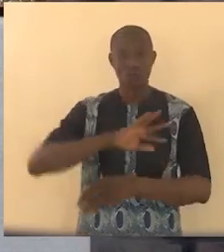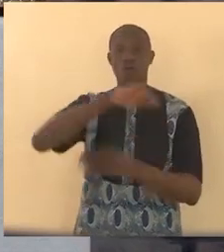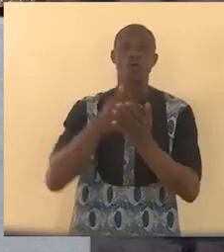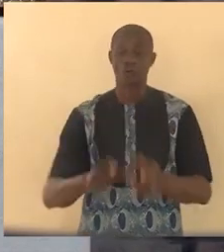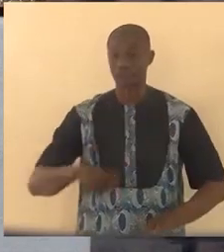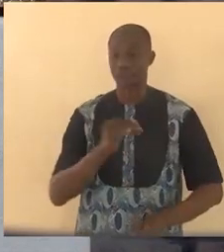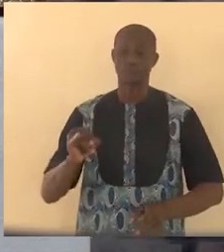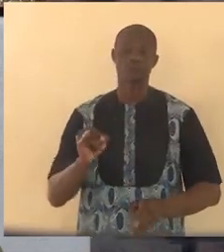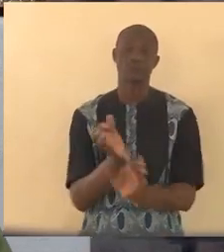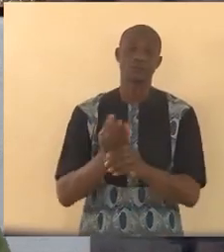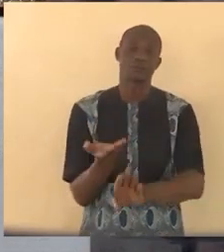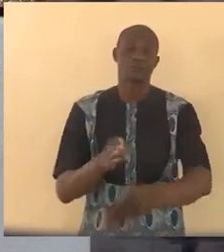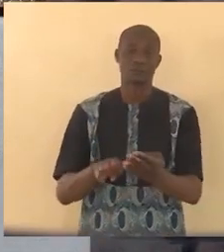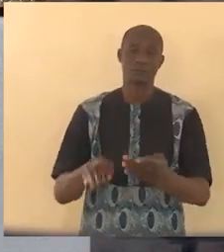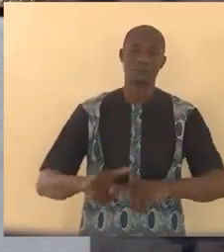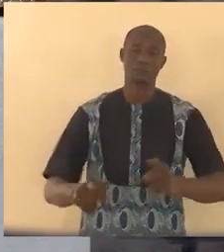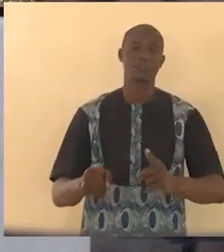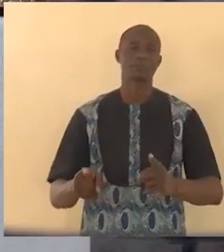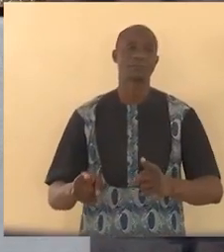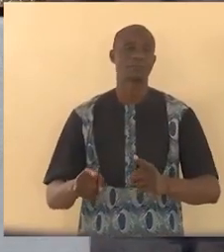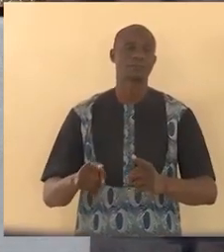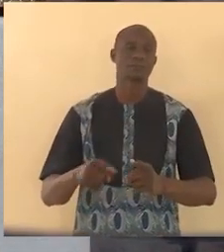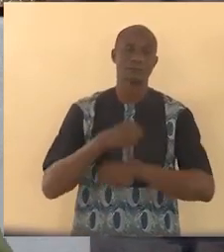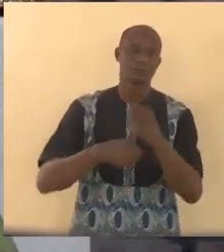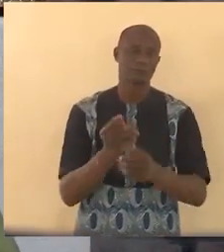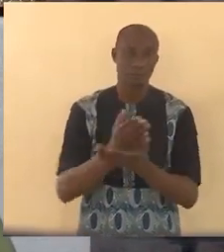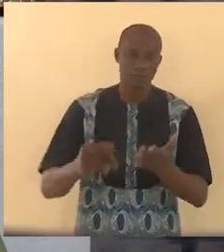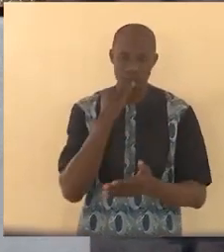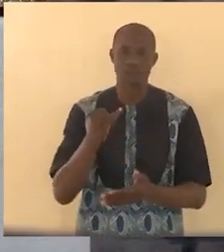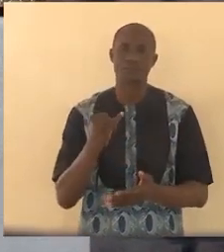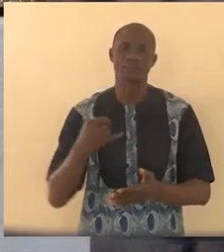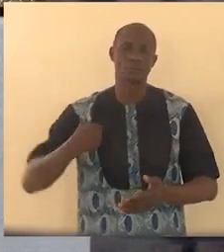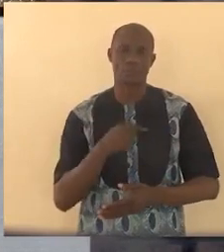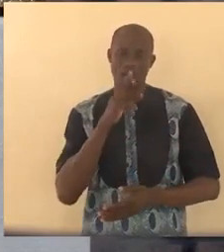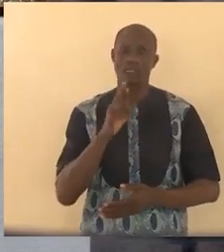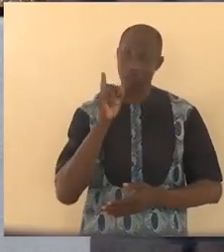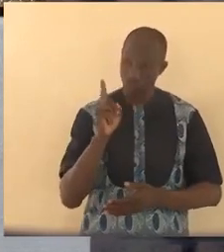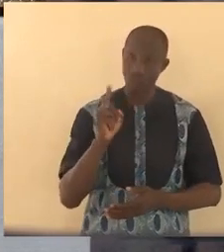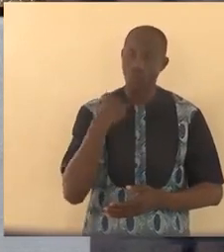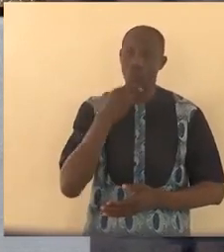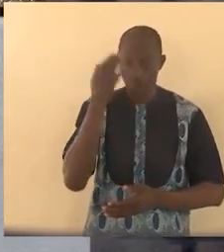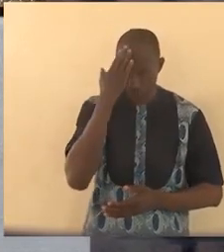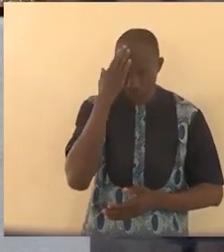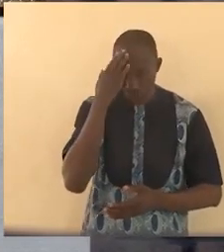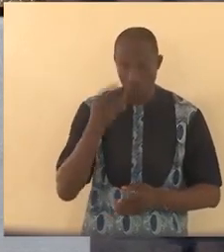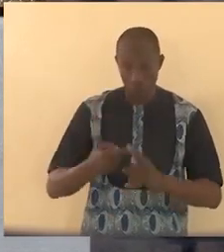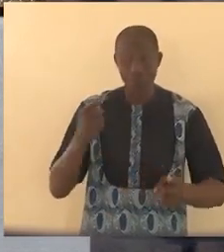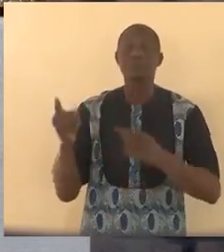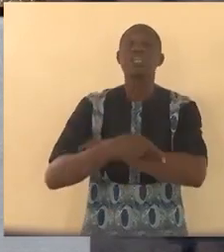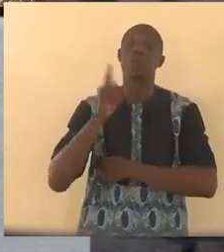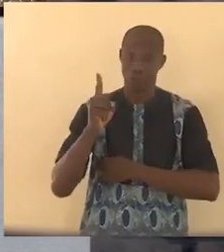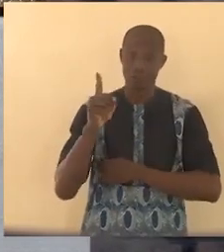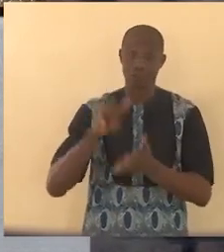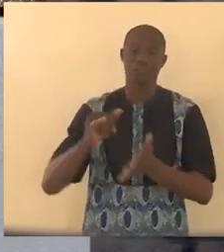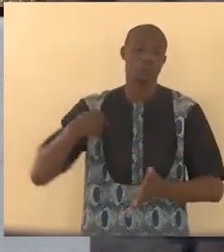all living creatures die. But the most distressful fact is that for human beings is that we are the ones who know from day one that we will